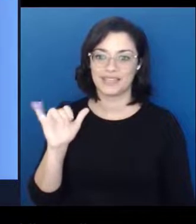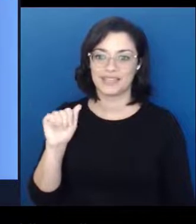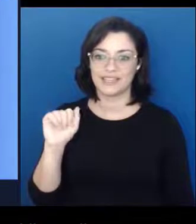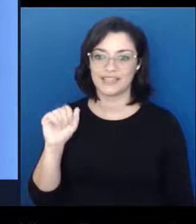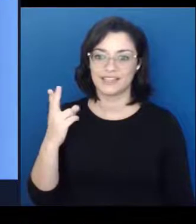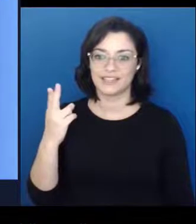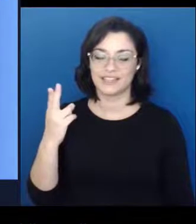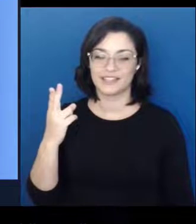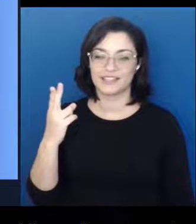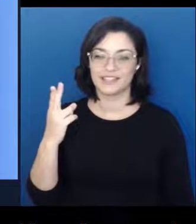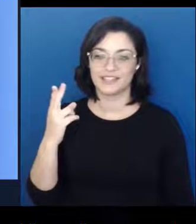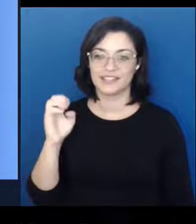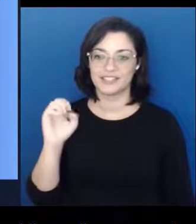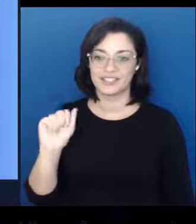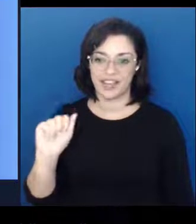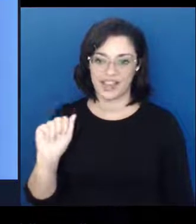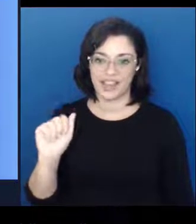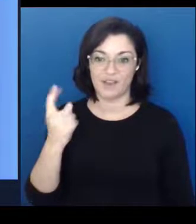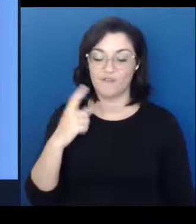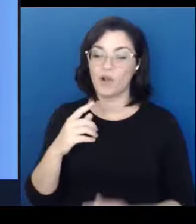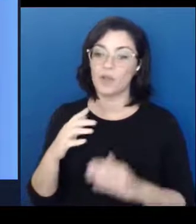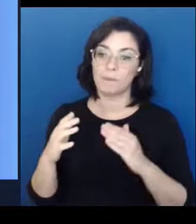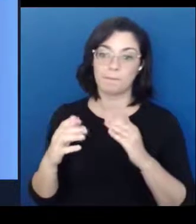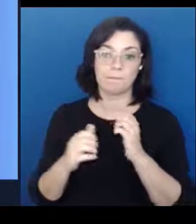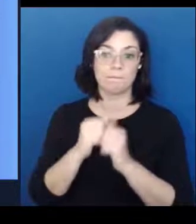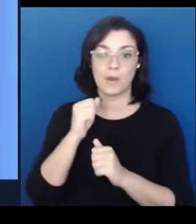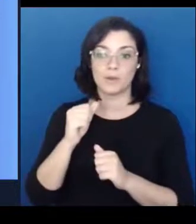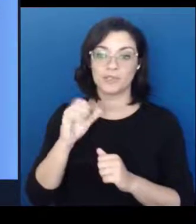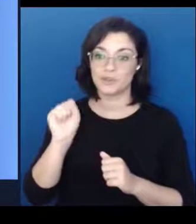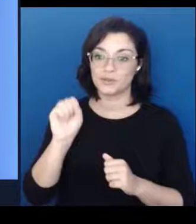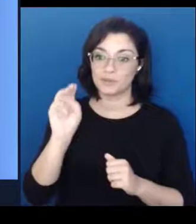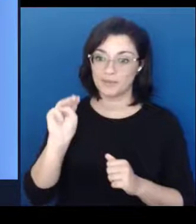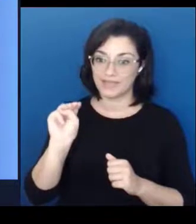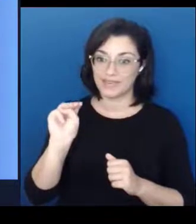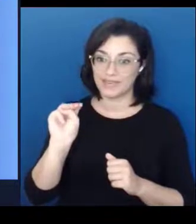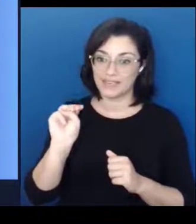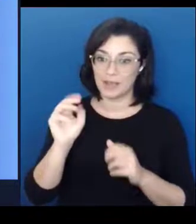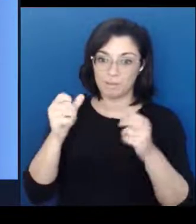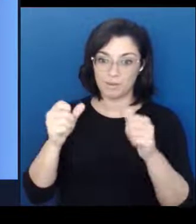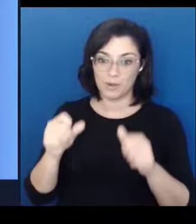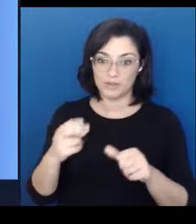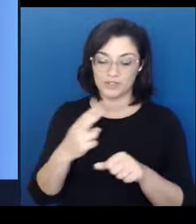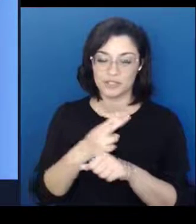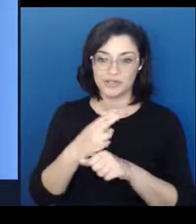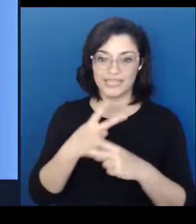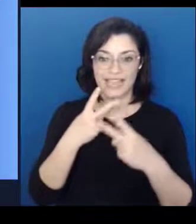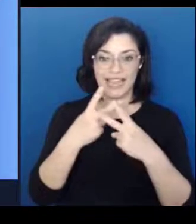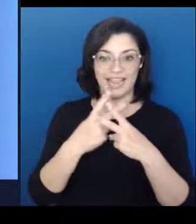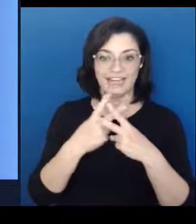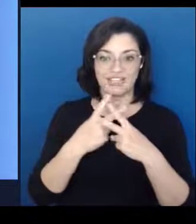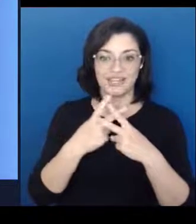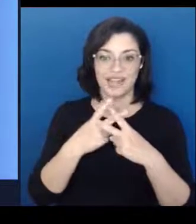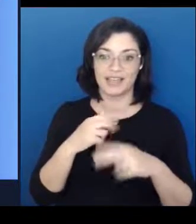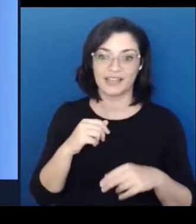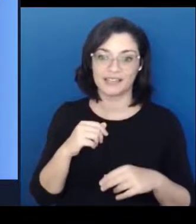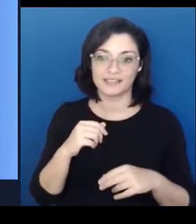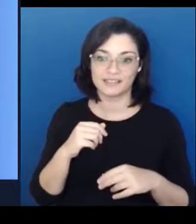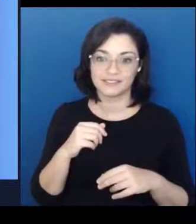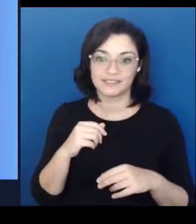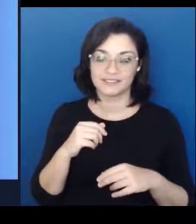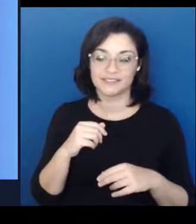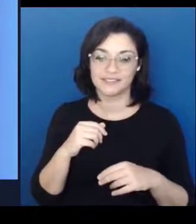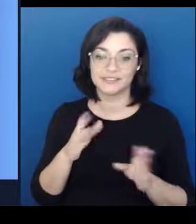captions forward. And the $200 Amazon gift card goes to Ron Drack for the